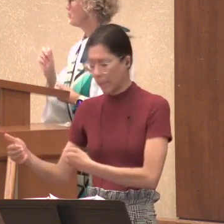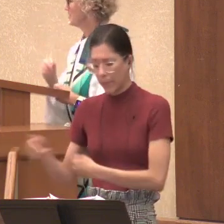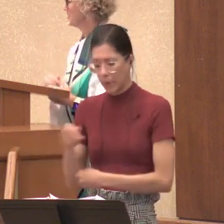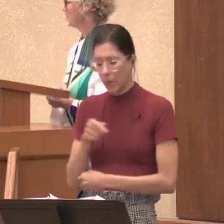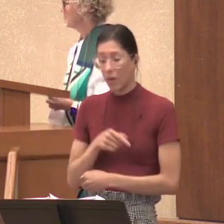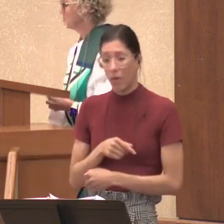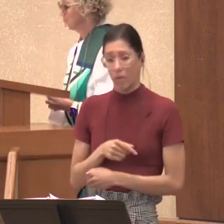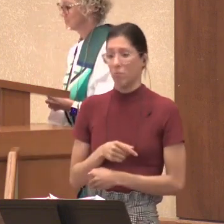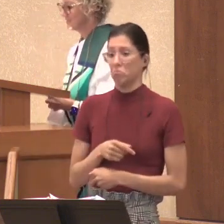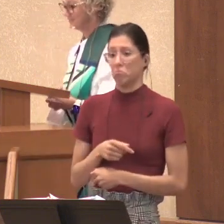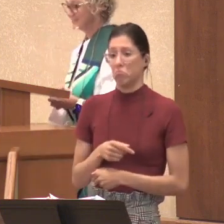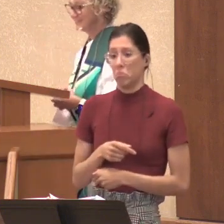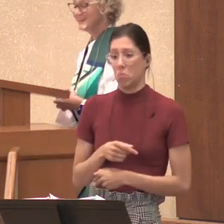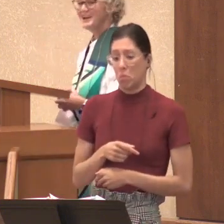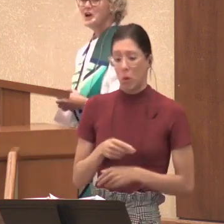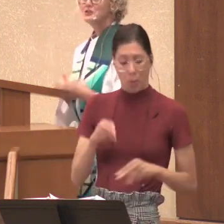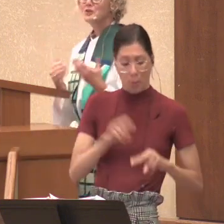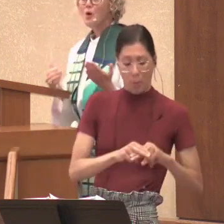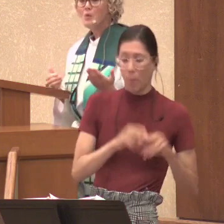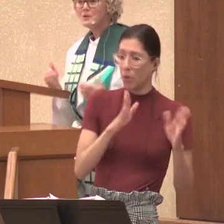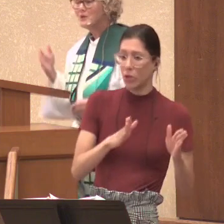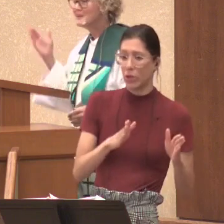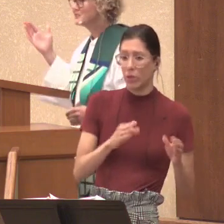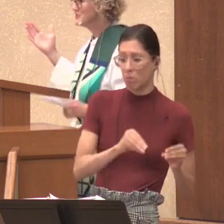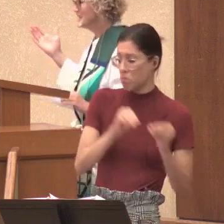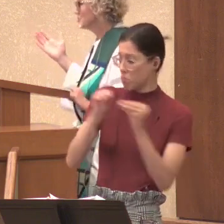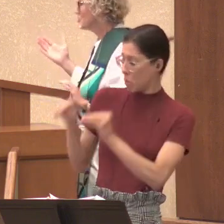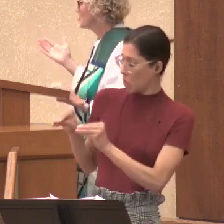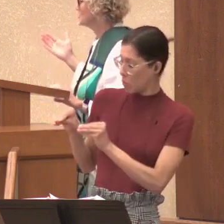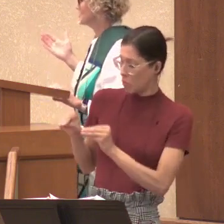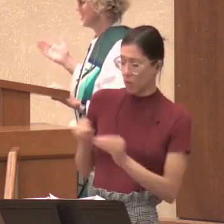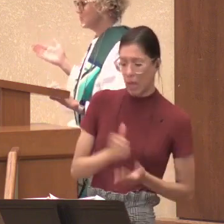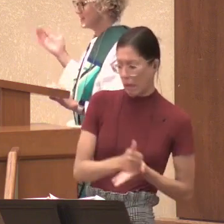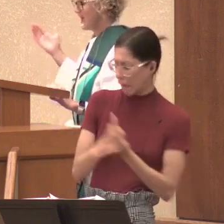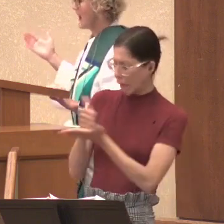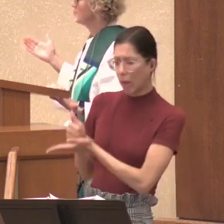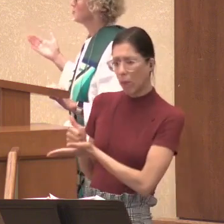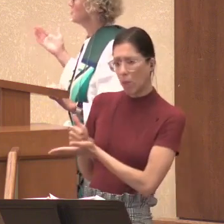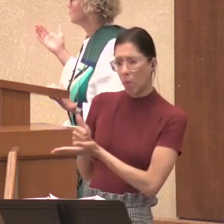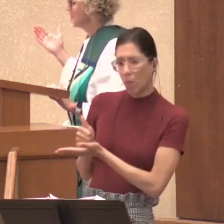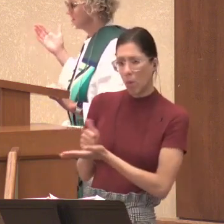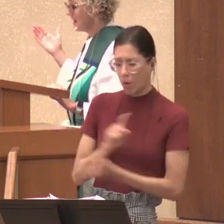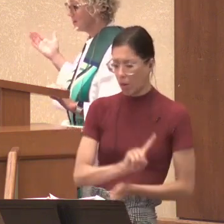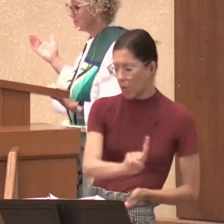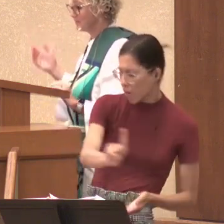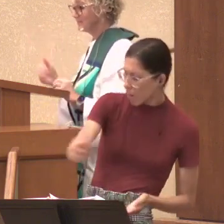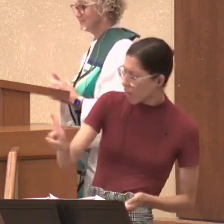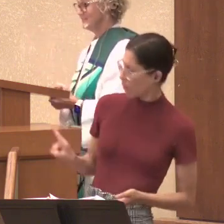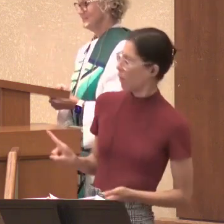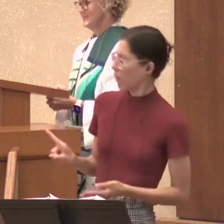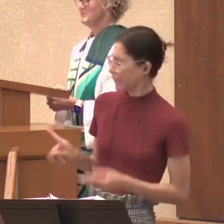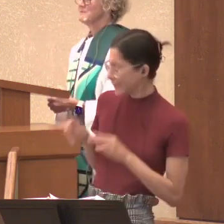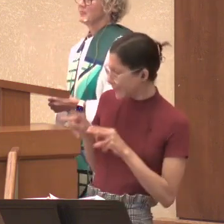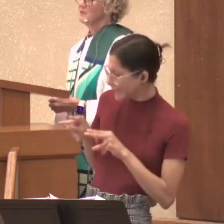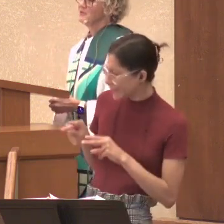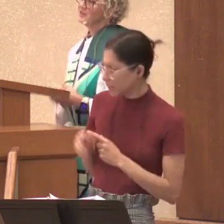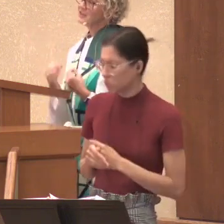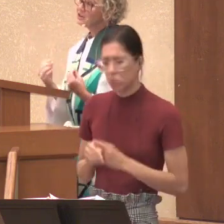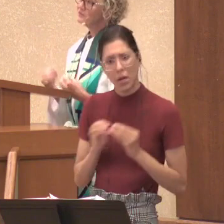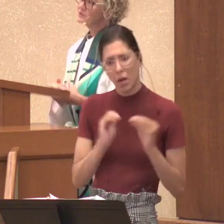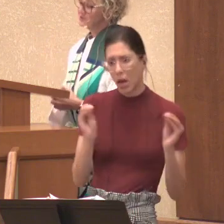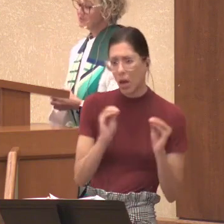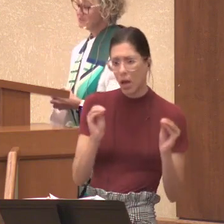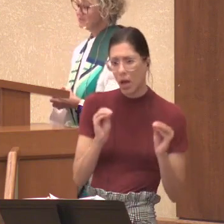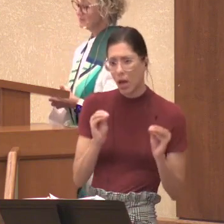no one moved. No one went next door to see what had happened or if they could help. Well,